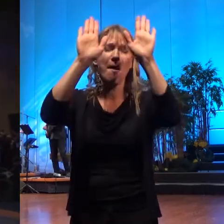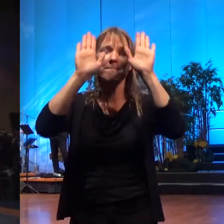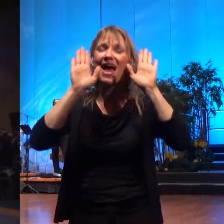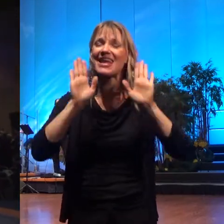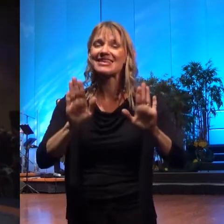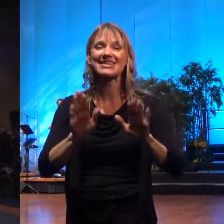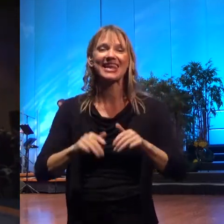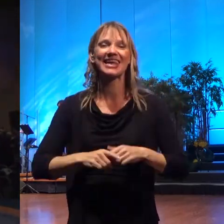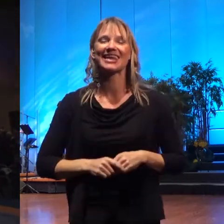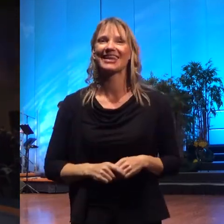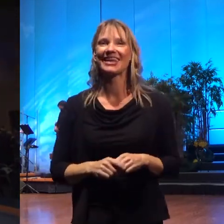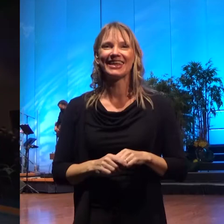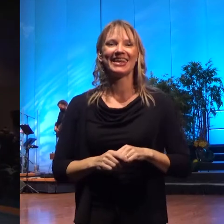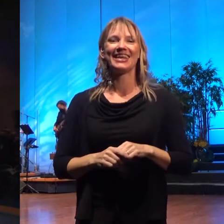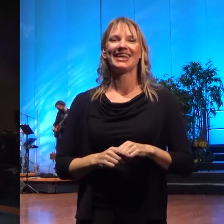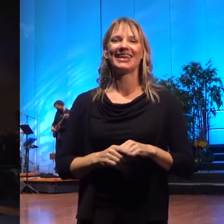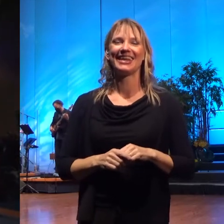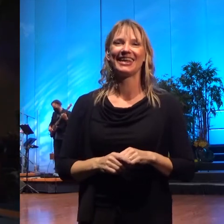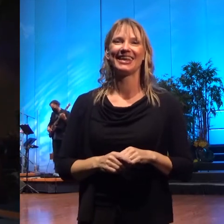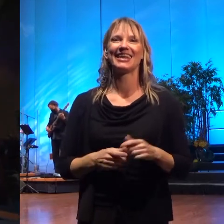You're amazing.